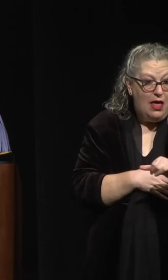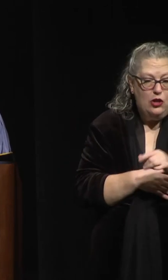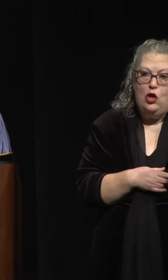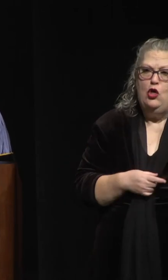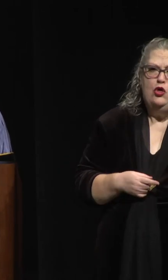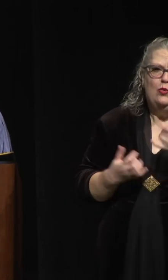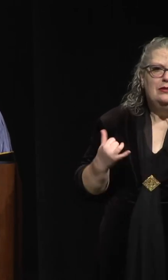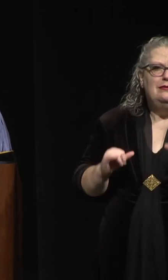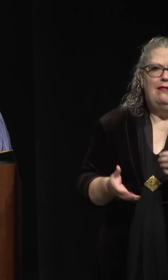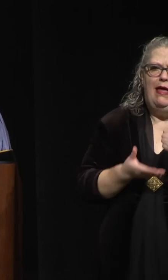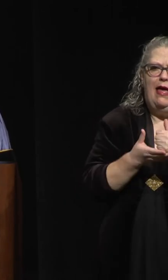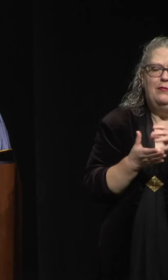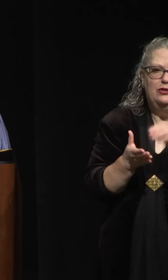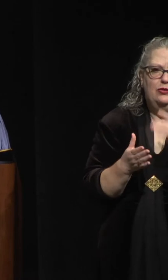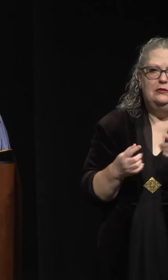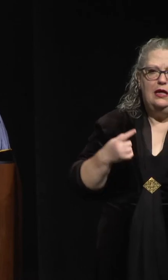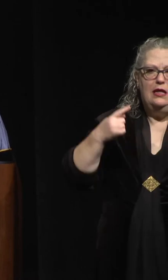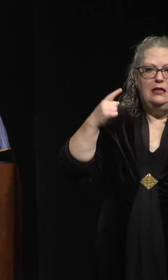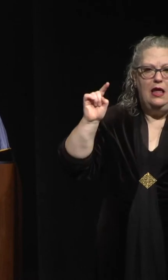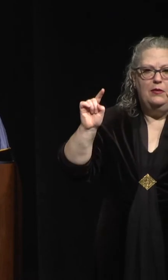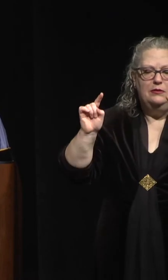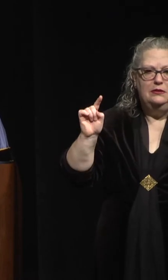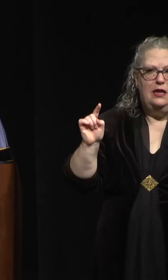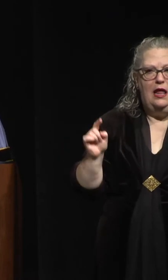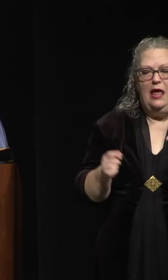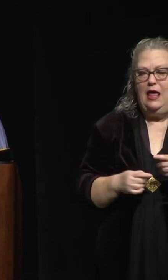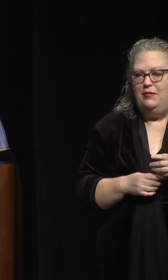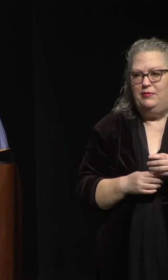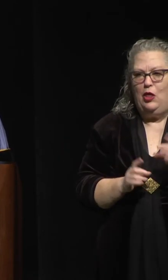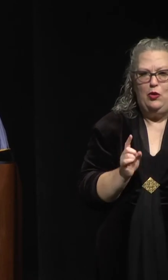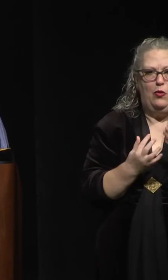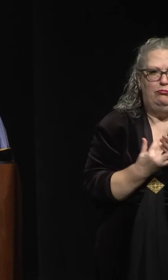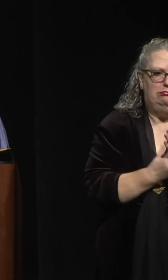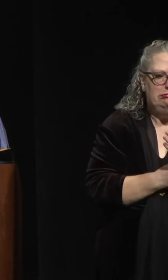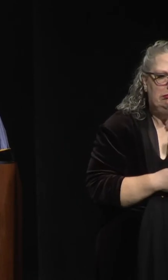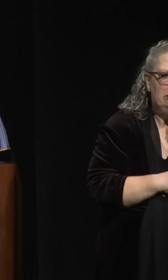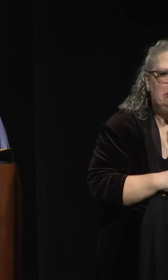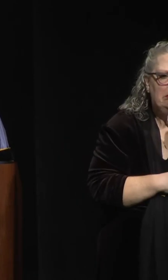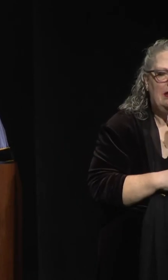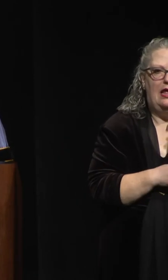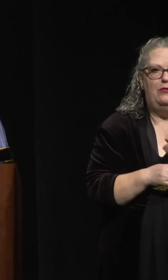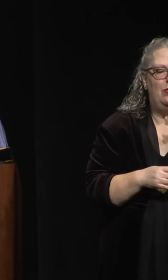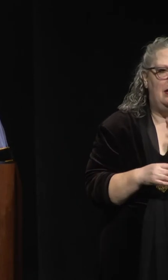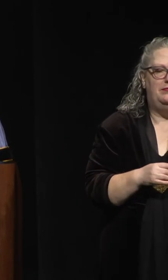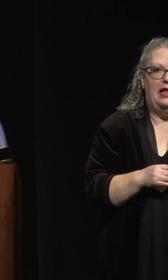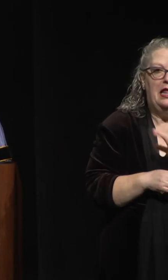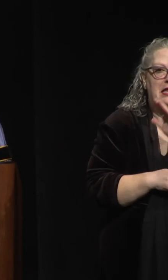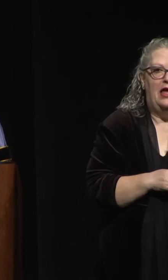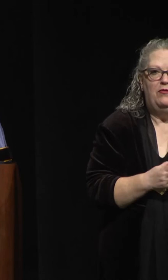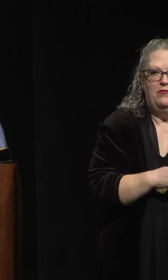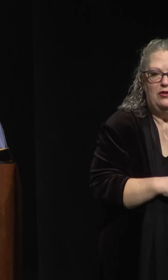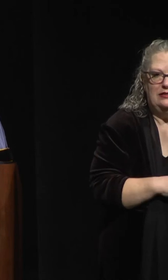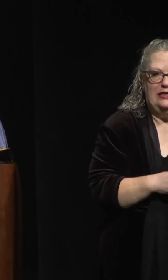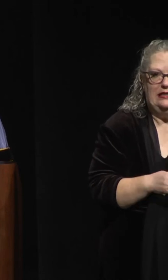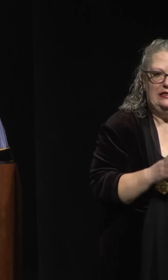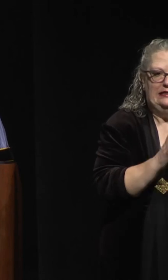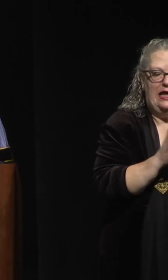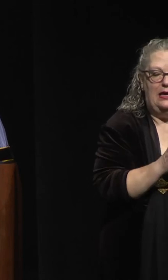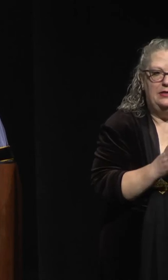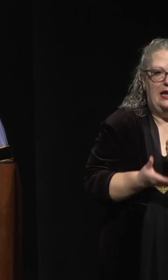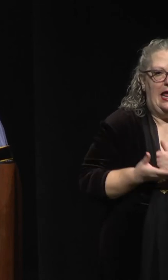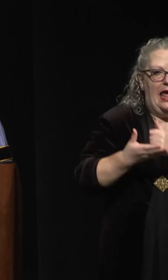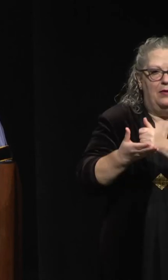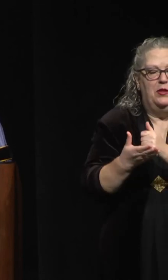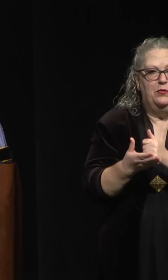you helped these students get through an unprecedented time and positioned them for the success we